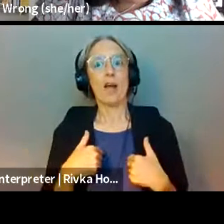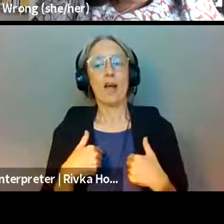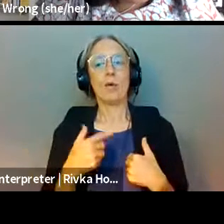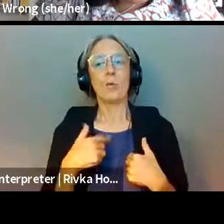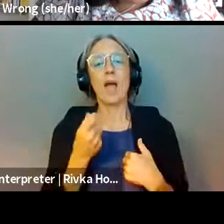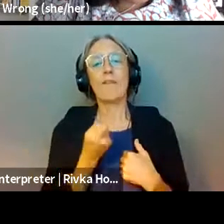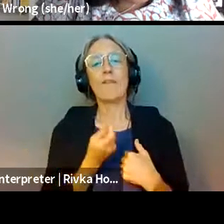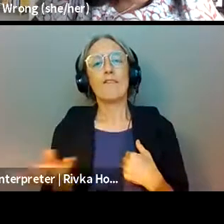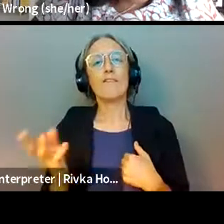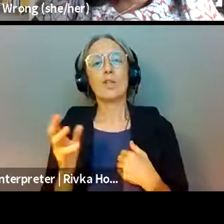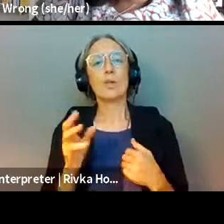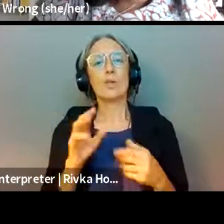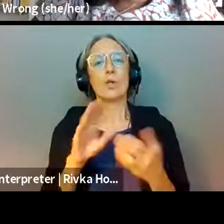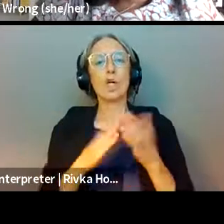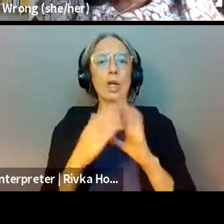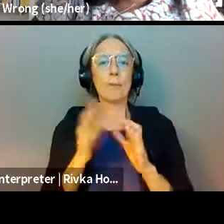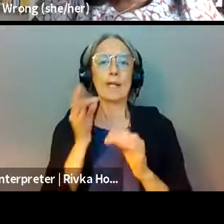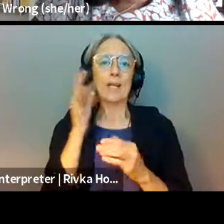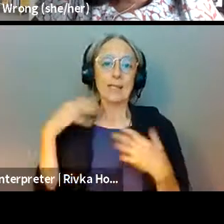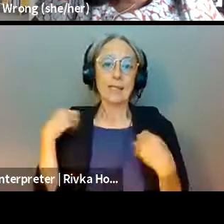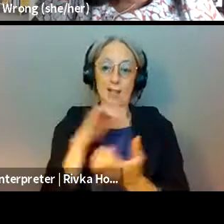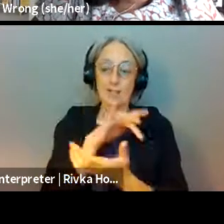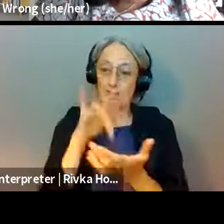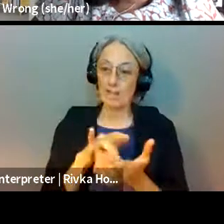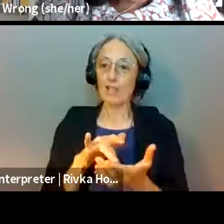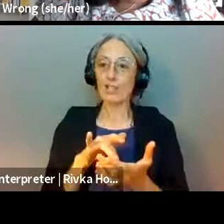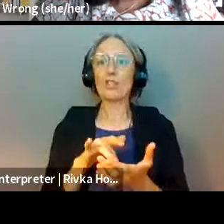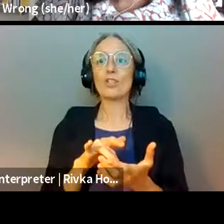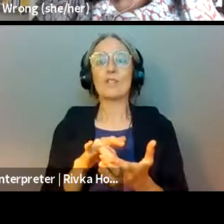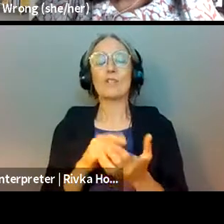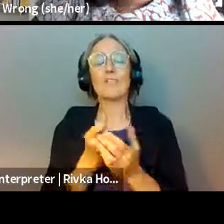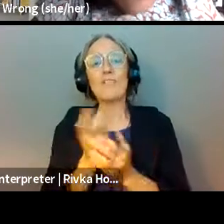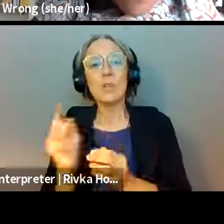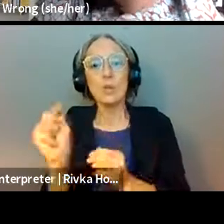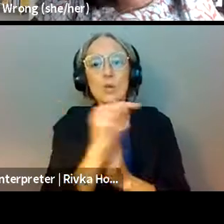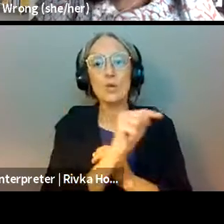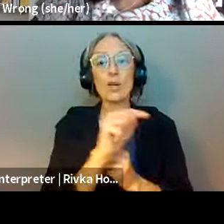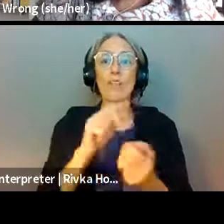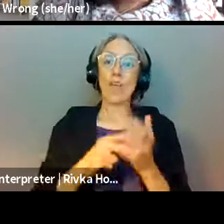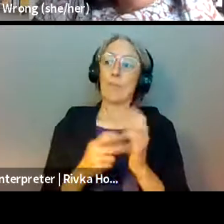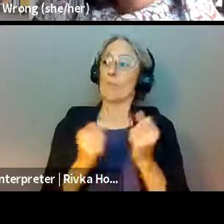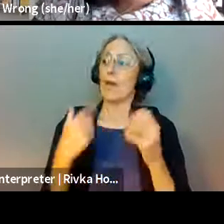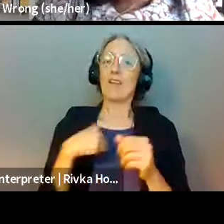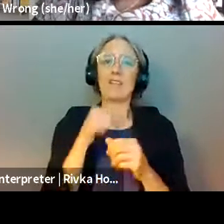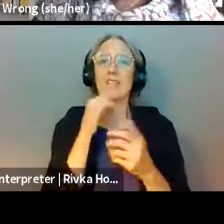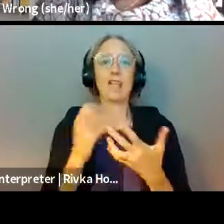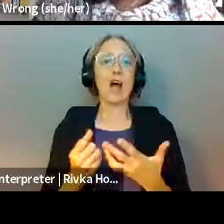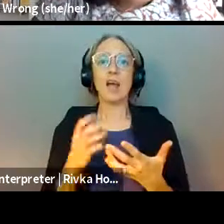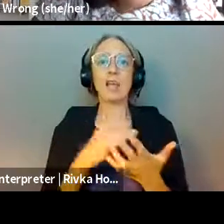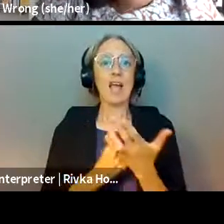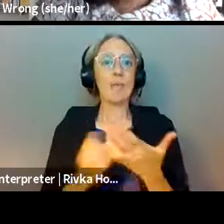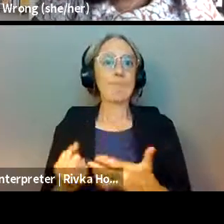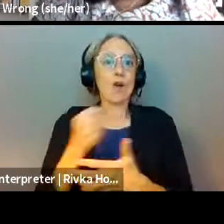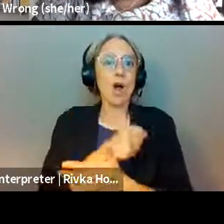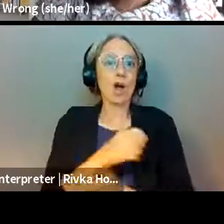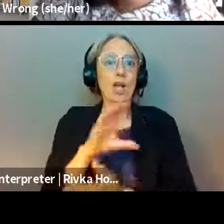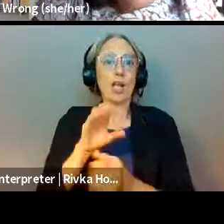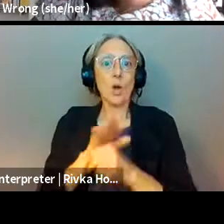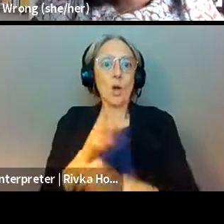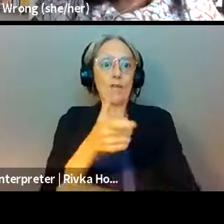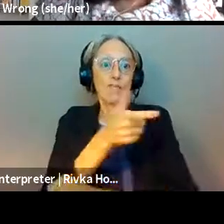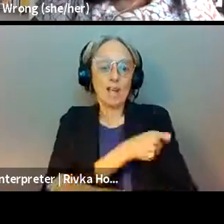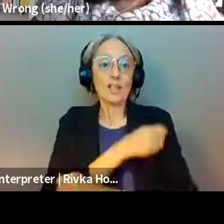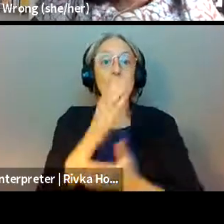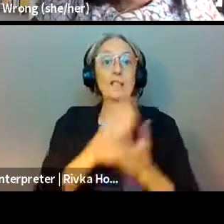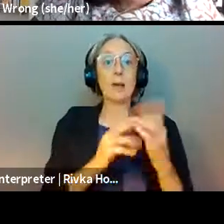Indian health centers that many of us didn't get priority COVID vaccinations like we should have, and some of our people traveled back to their lands